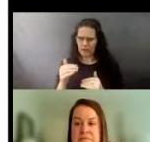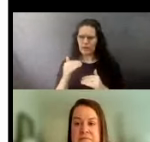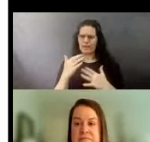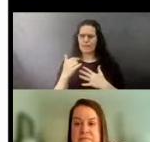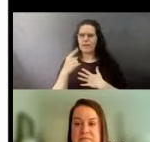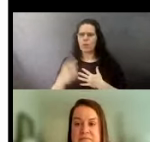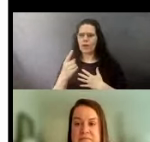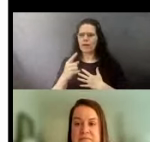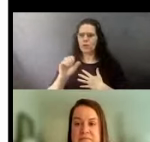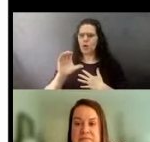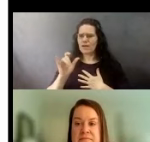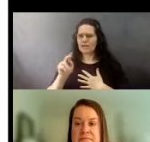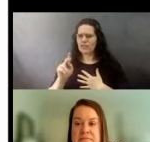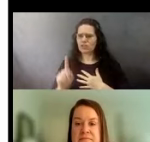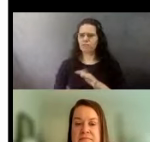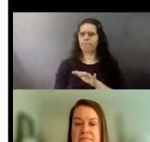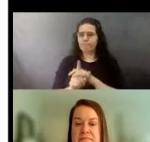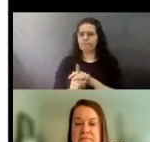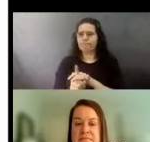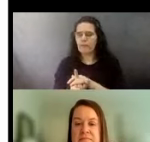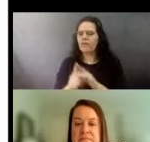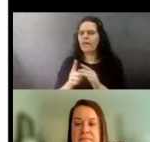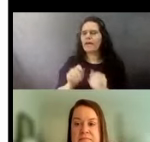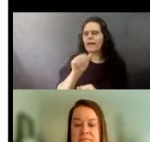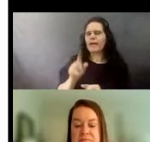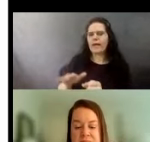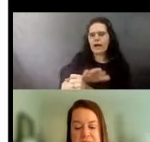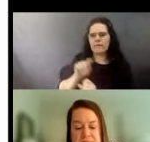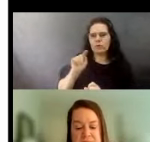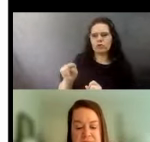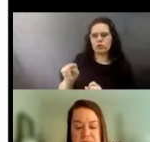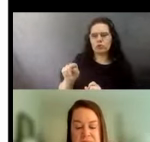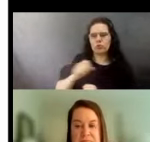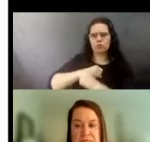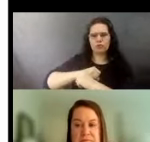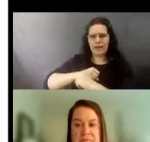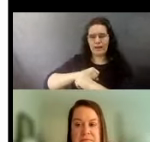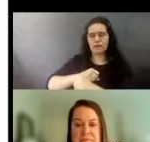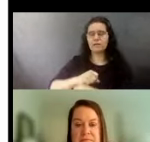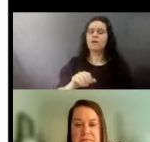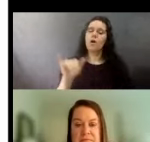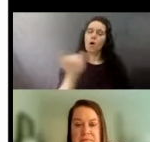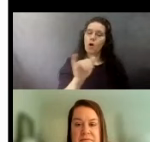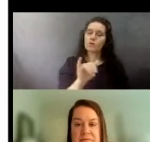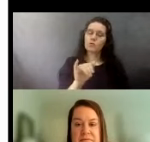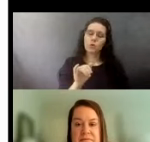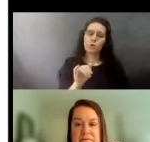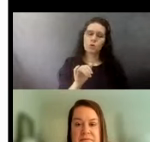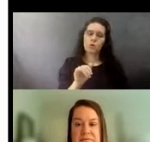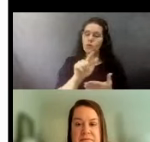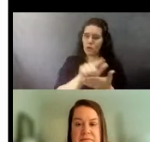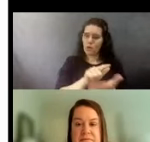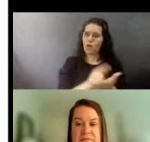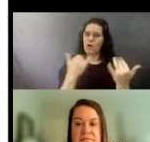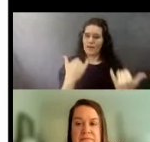you're covered. The ADA Amendments Act also says that you do not consider the